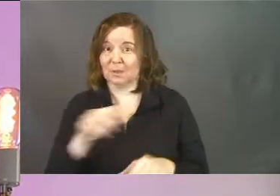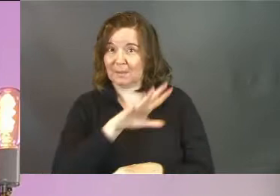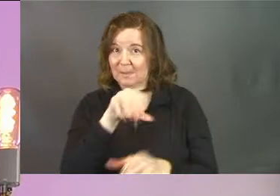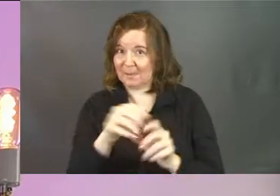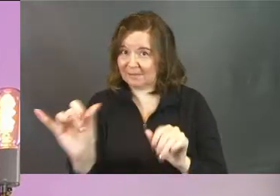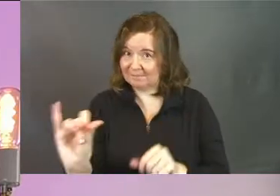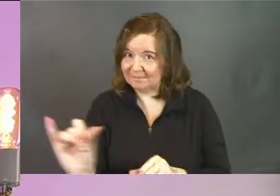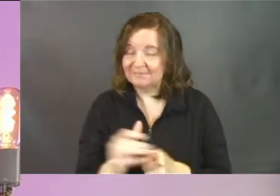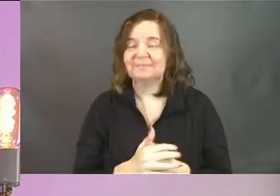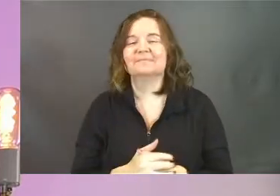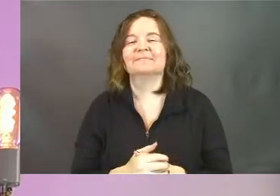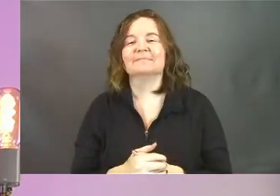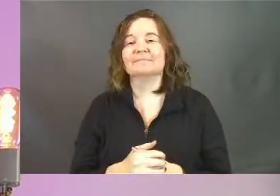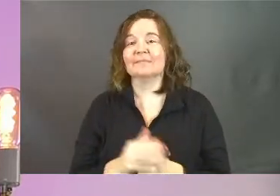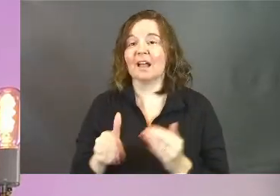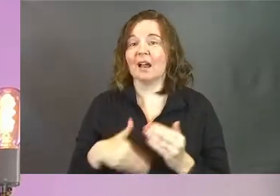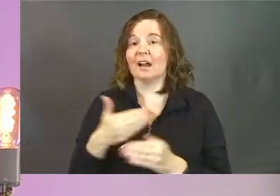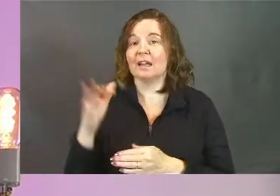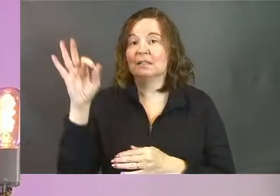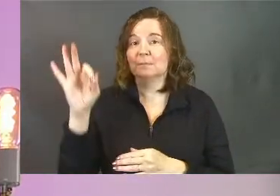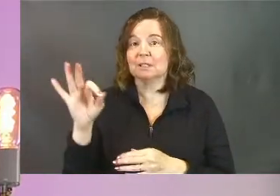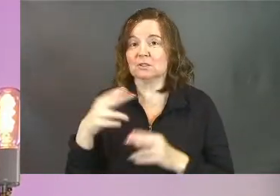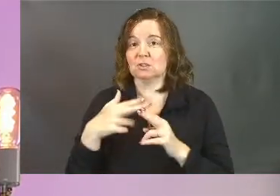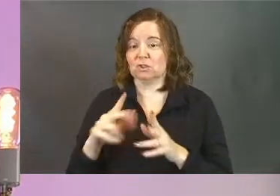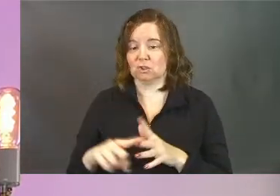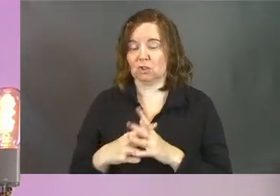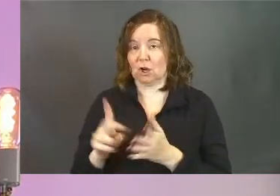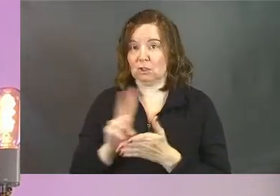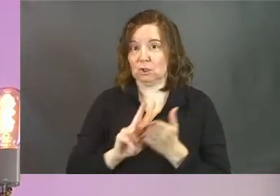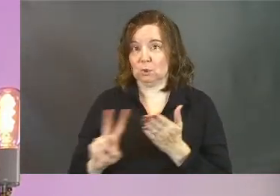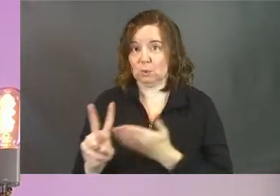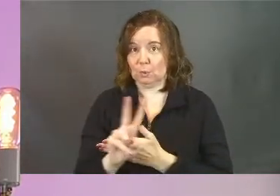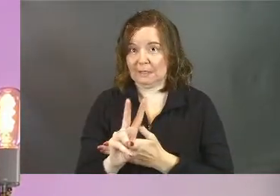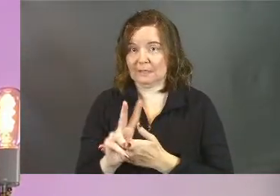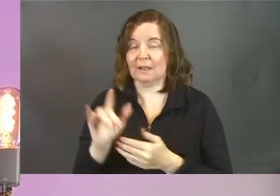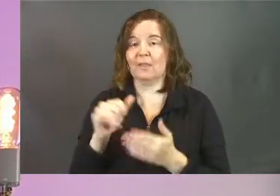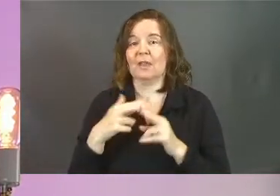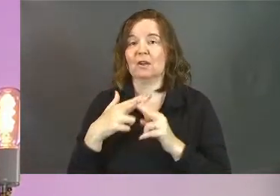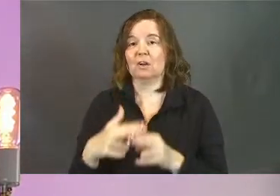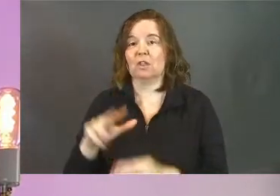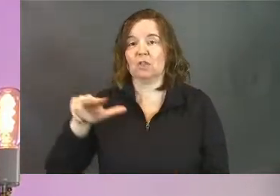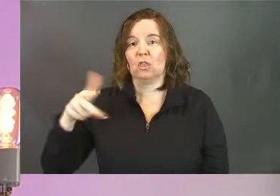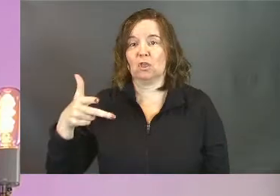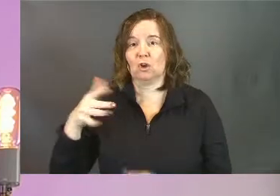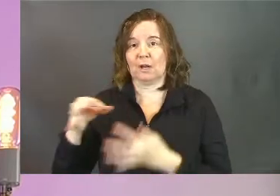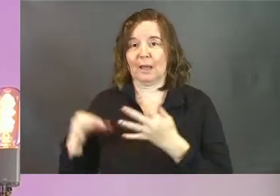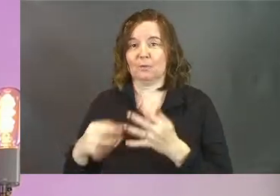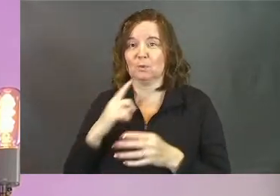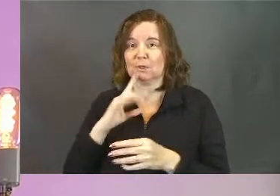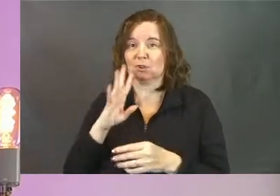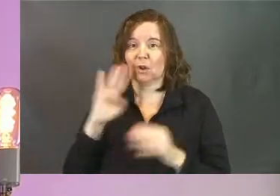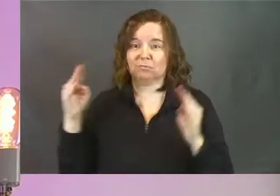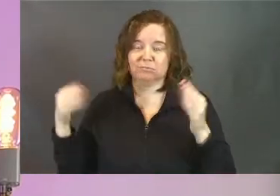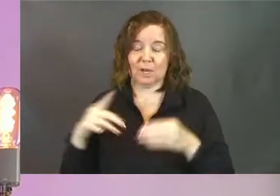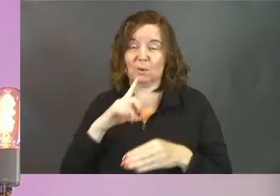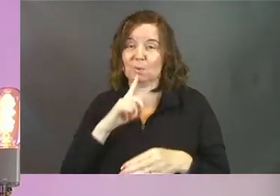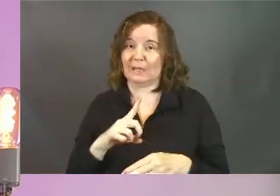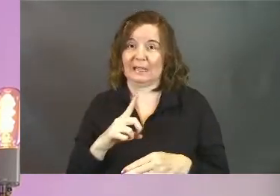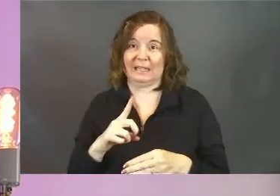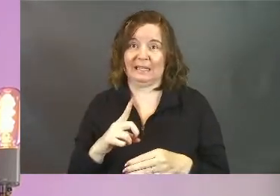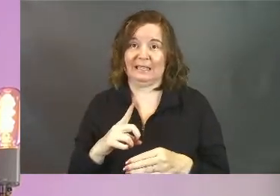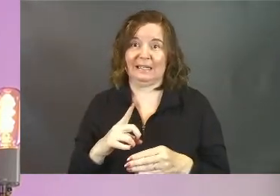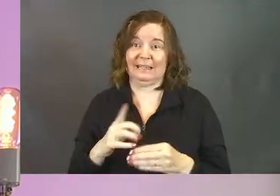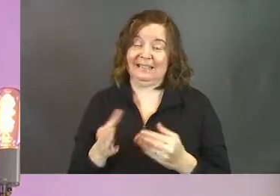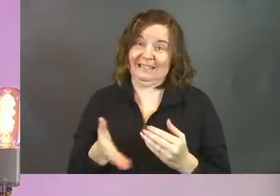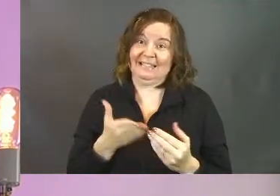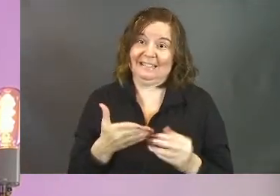part of. Our very next preaching series starts in 2 weeks, and that is called The Third Option. So we're going to tackle a really